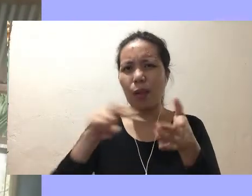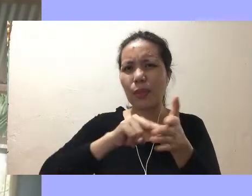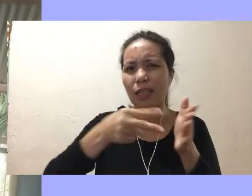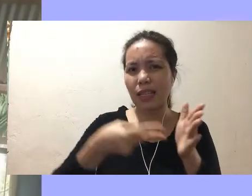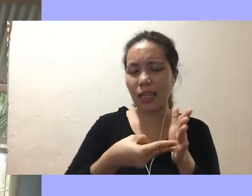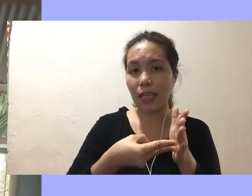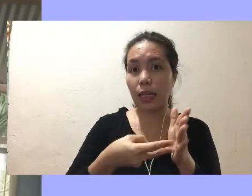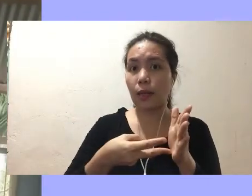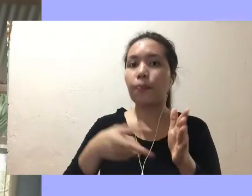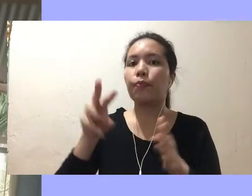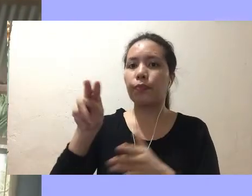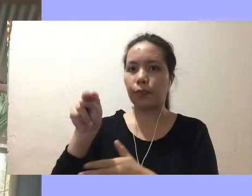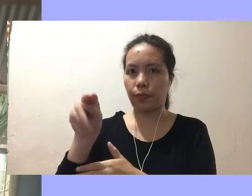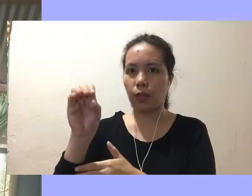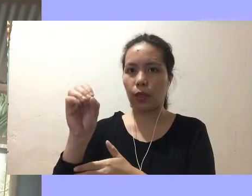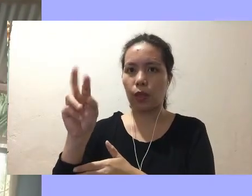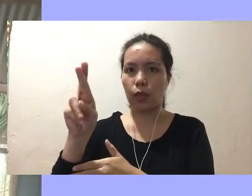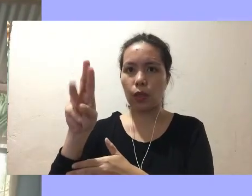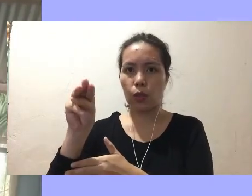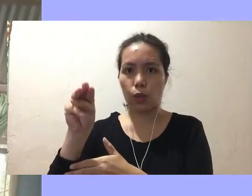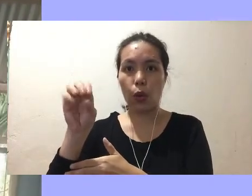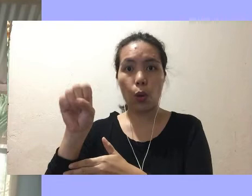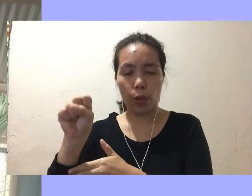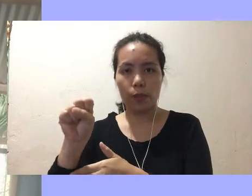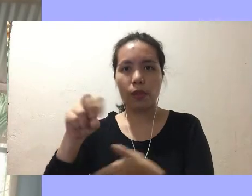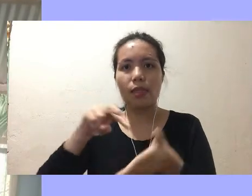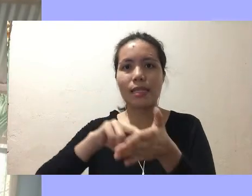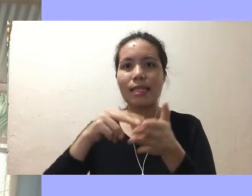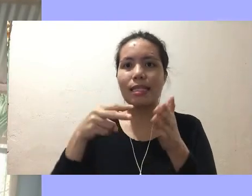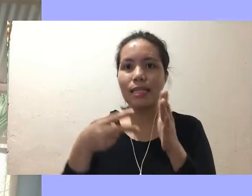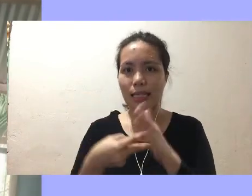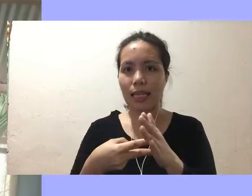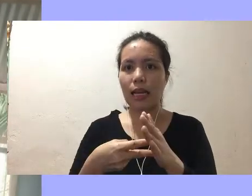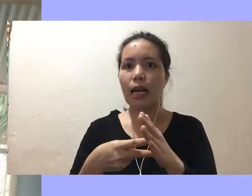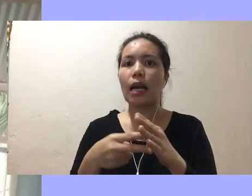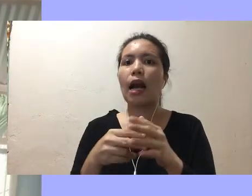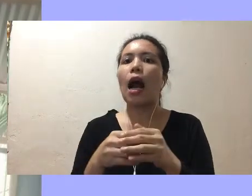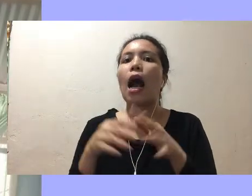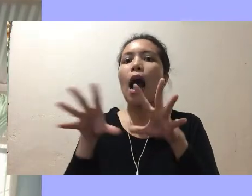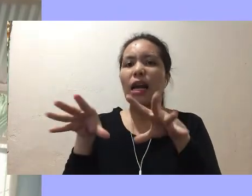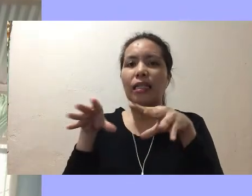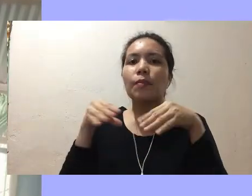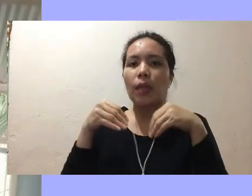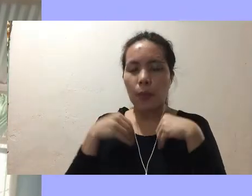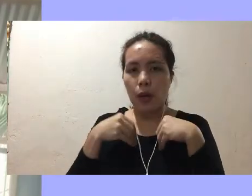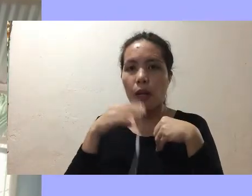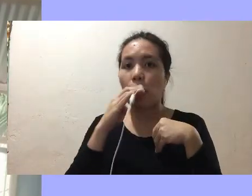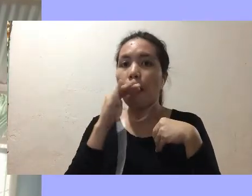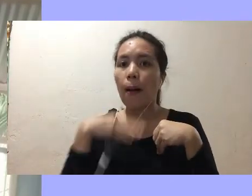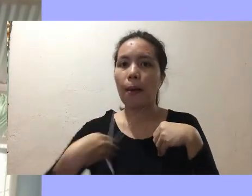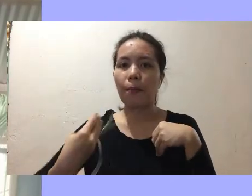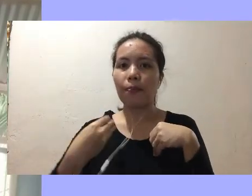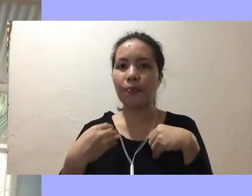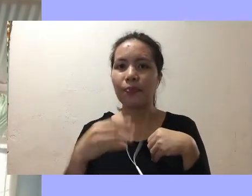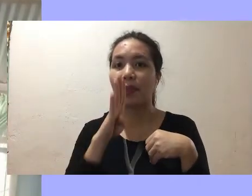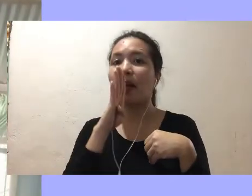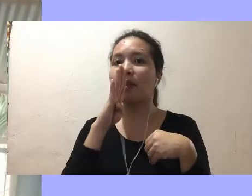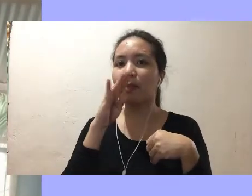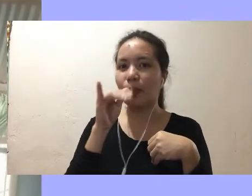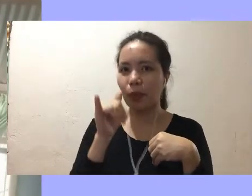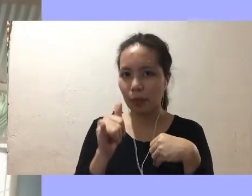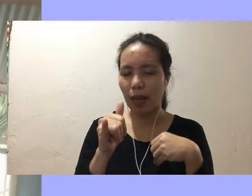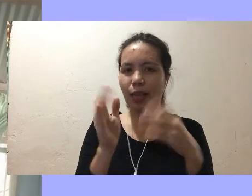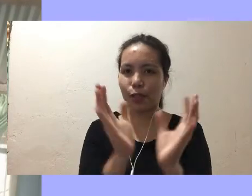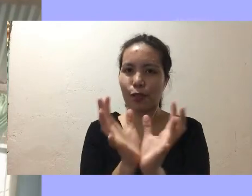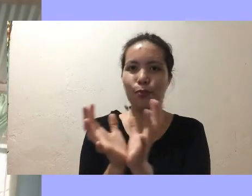Norms, when you say norms, that is the preparable standard that is acceptable by the society.